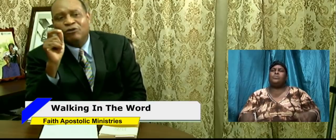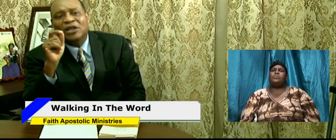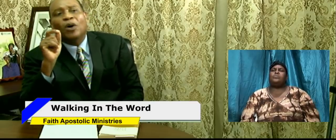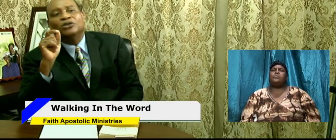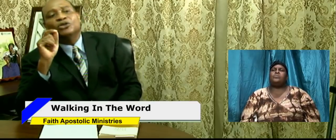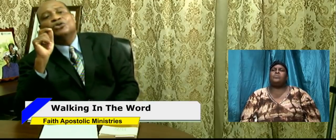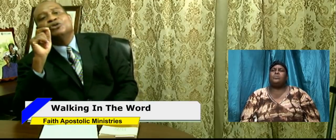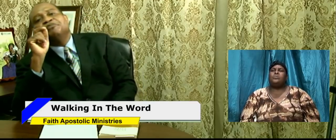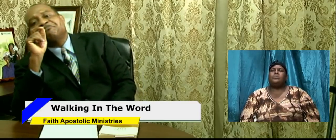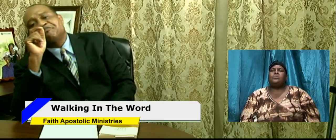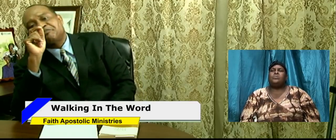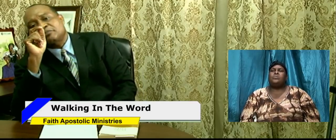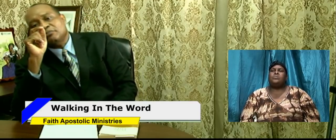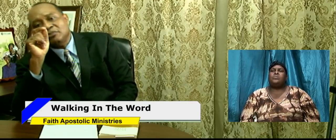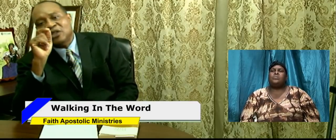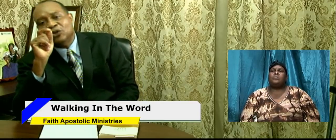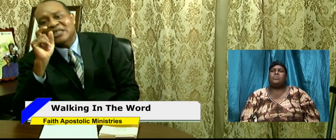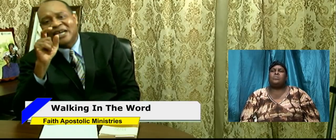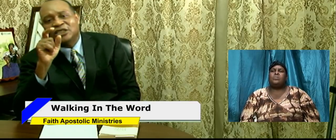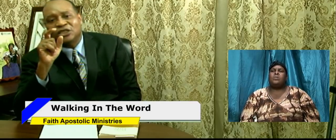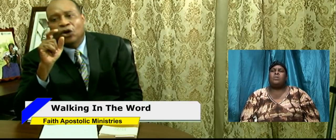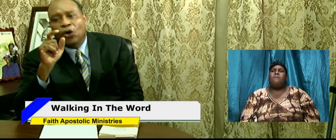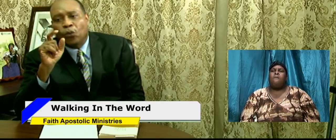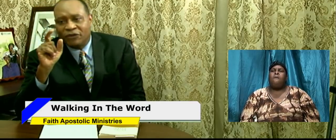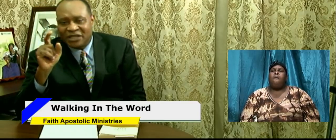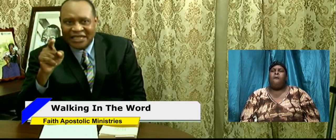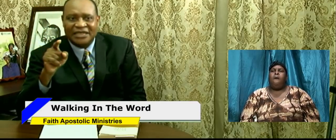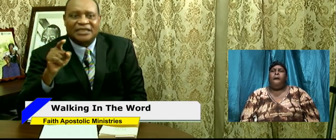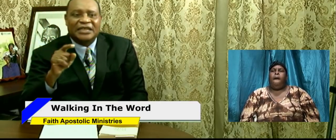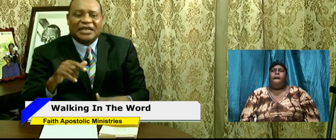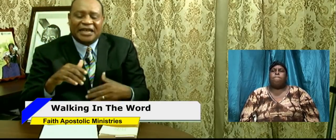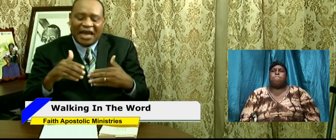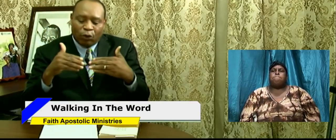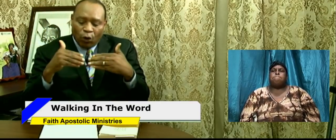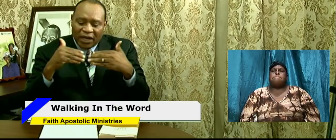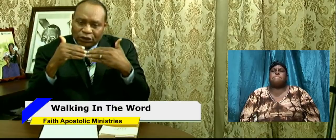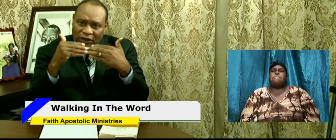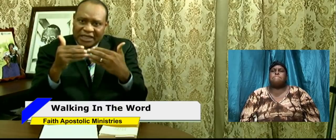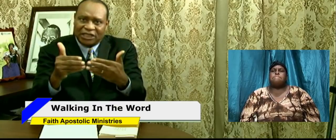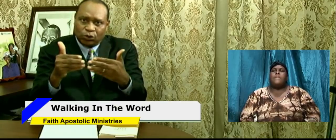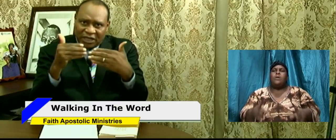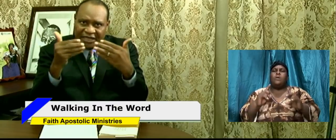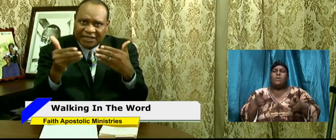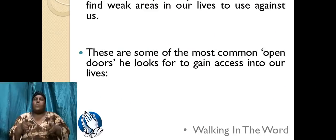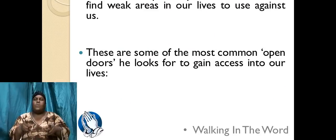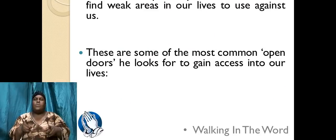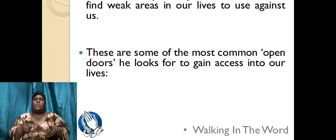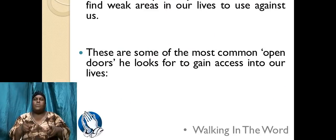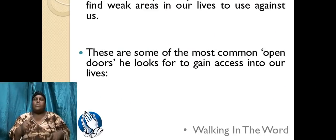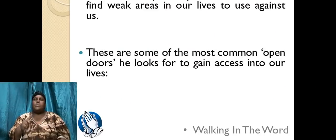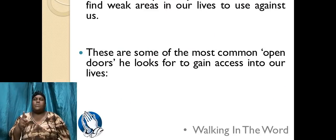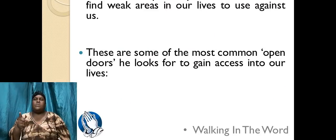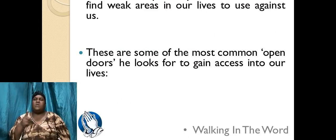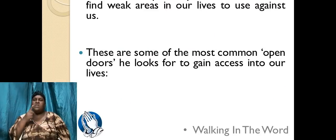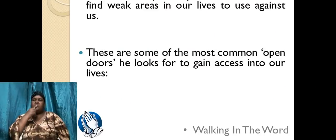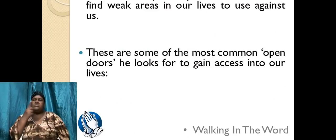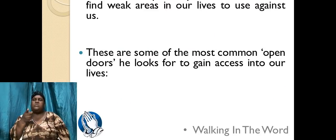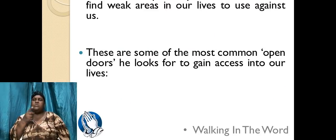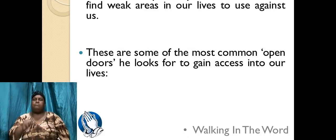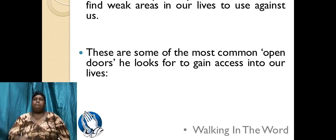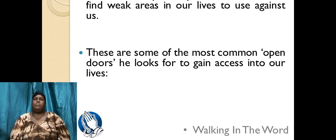I really want us to catch where it is that I'm going and to catch what it is that I'm saying